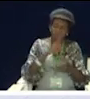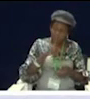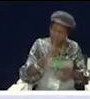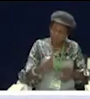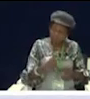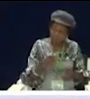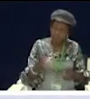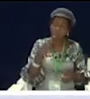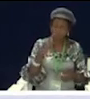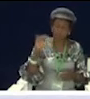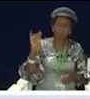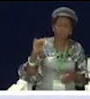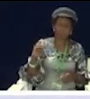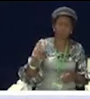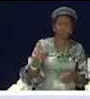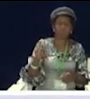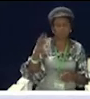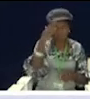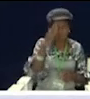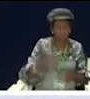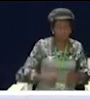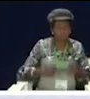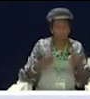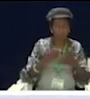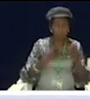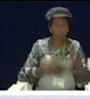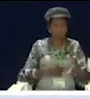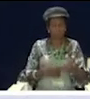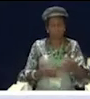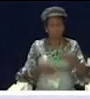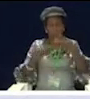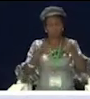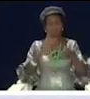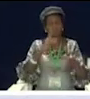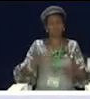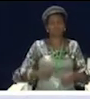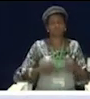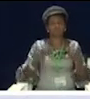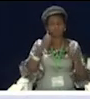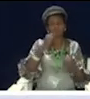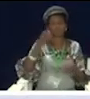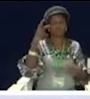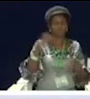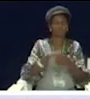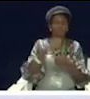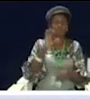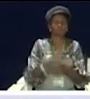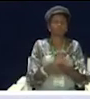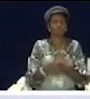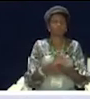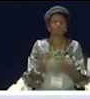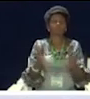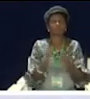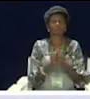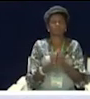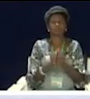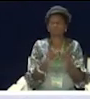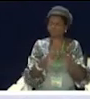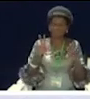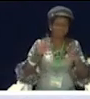her, "Yes. You know the address?" Somebody gave her the address. She was in the church very early in the